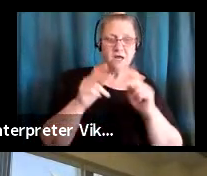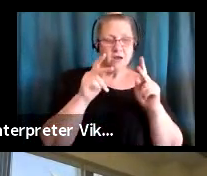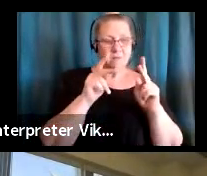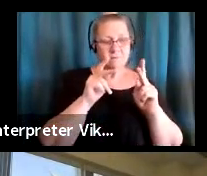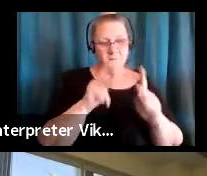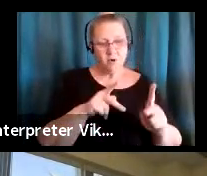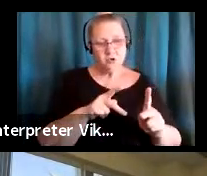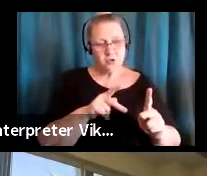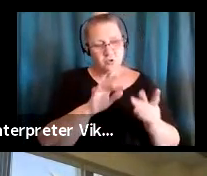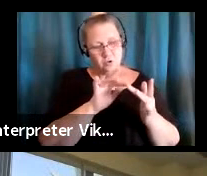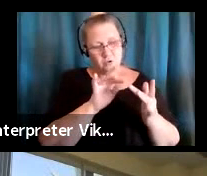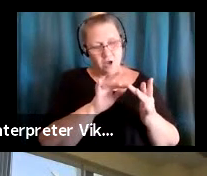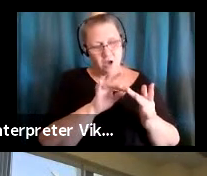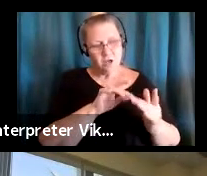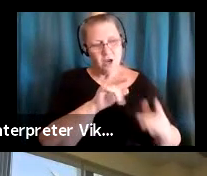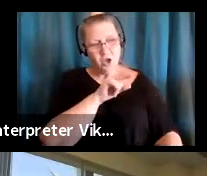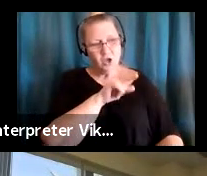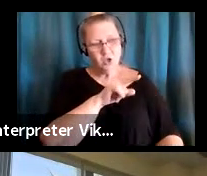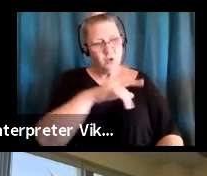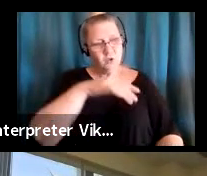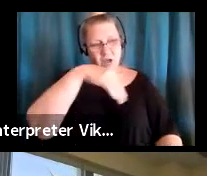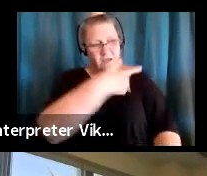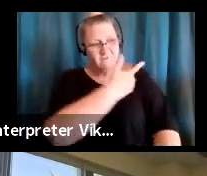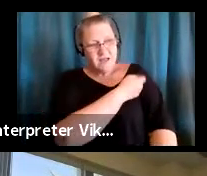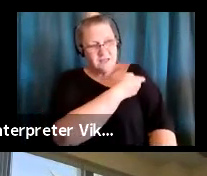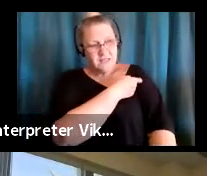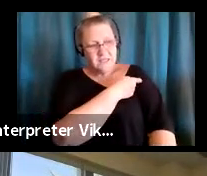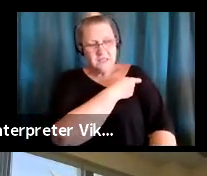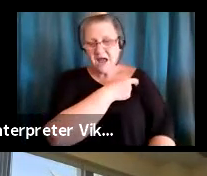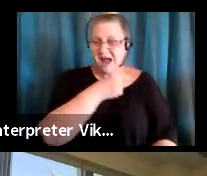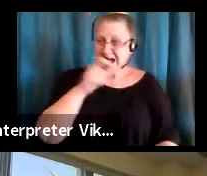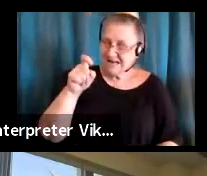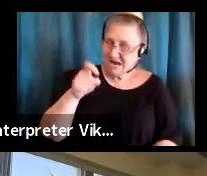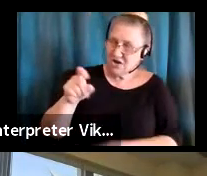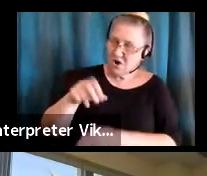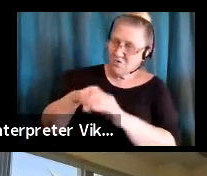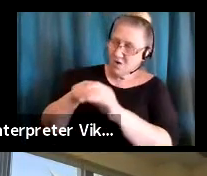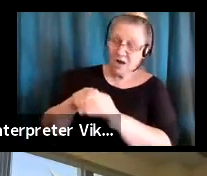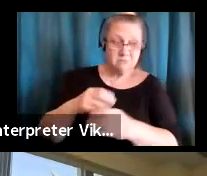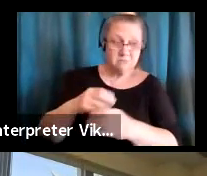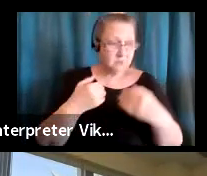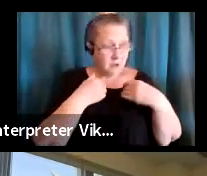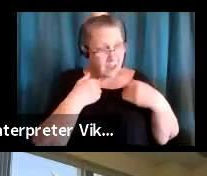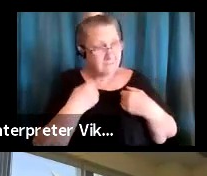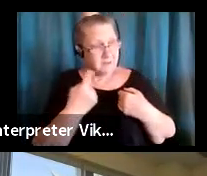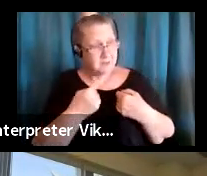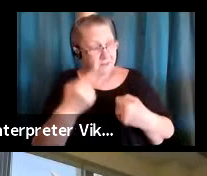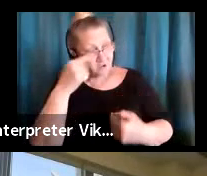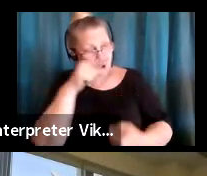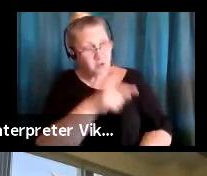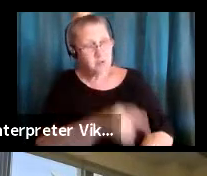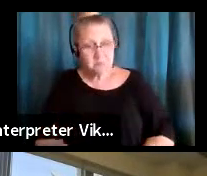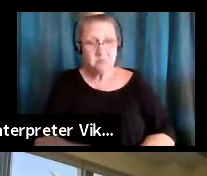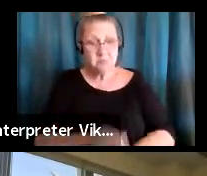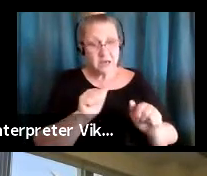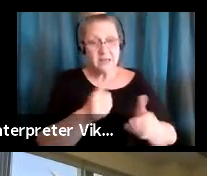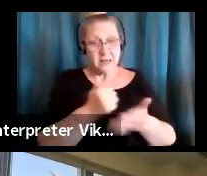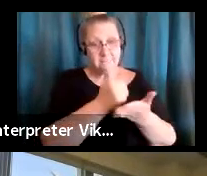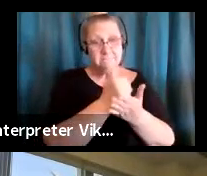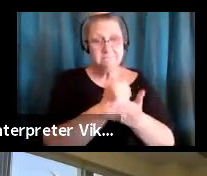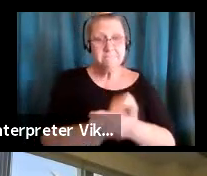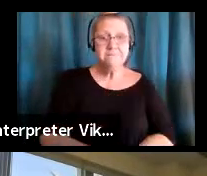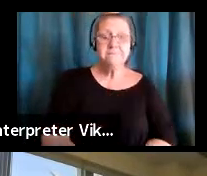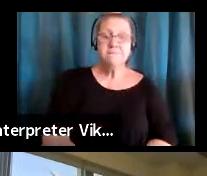can I help you do that? And they said, hey, I need a ride. Guess what? We have a service that'll provide that for you. Going further than just what I mentioned to you,